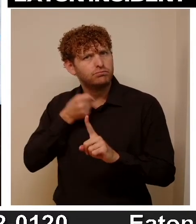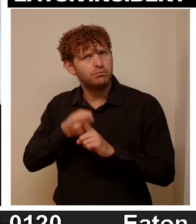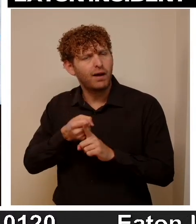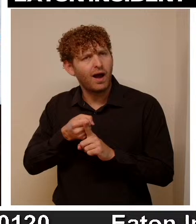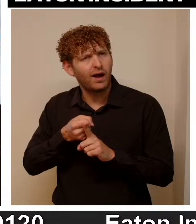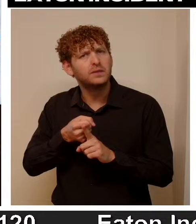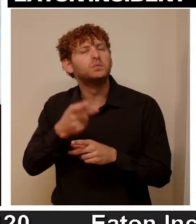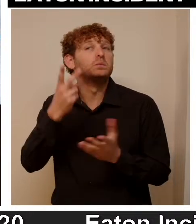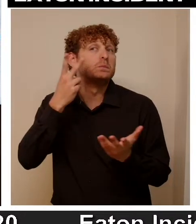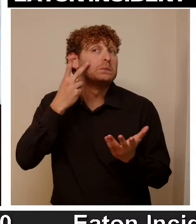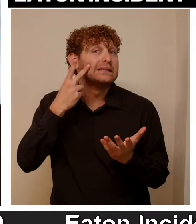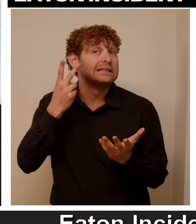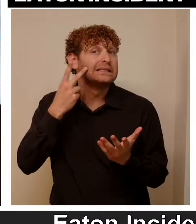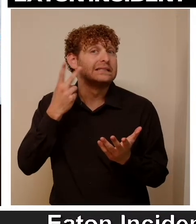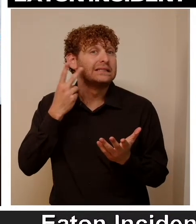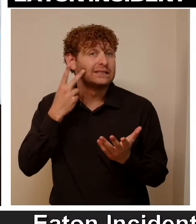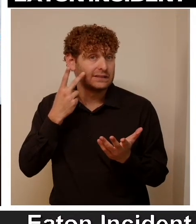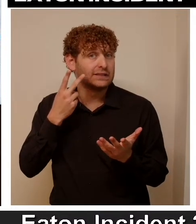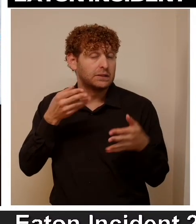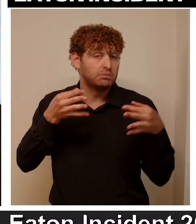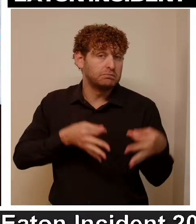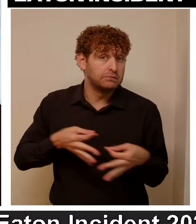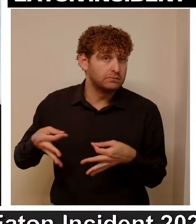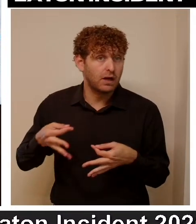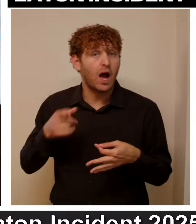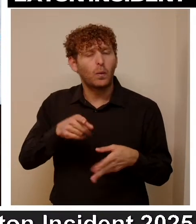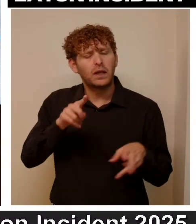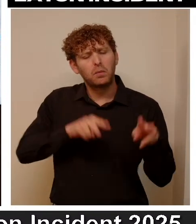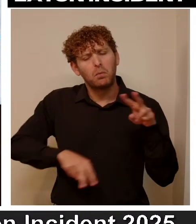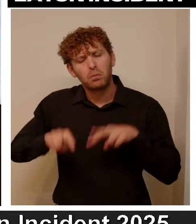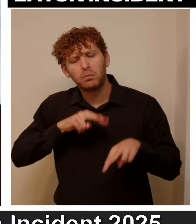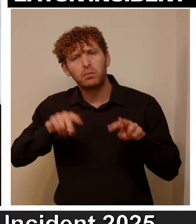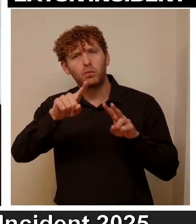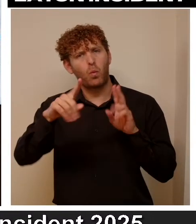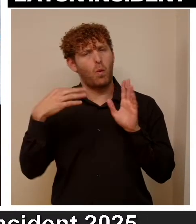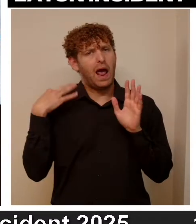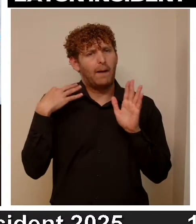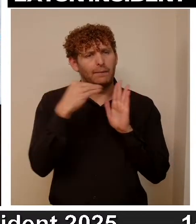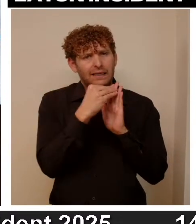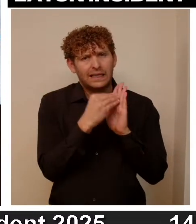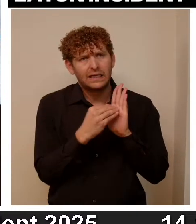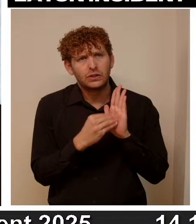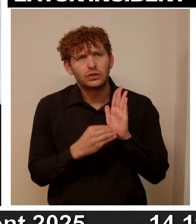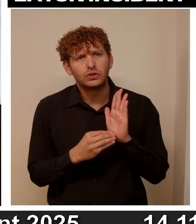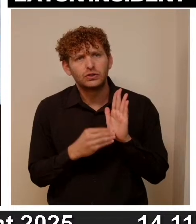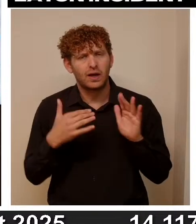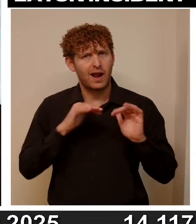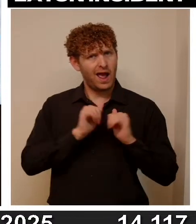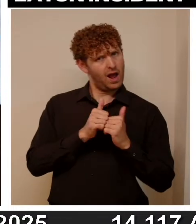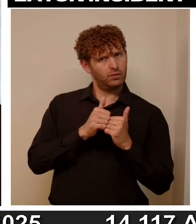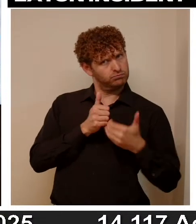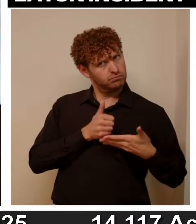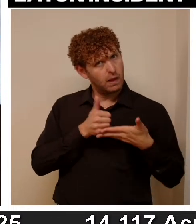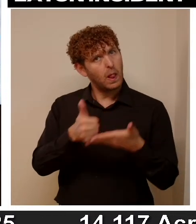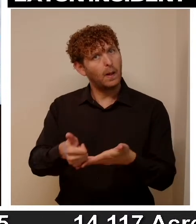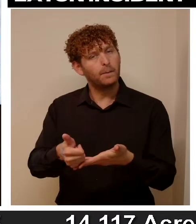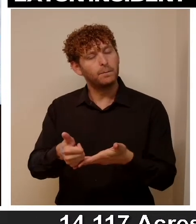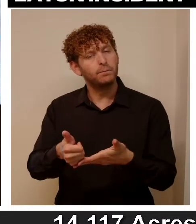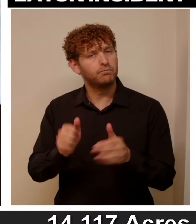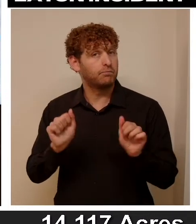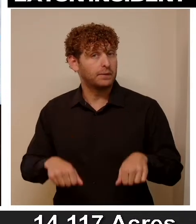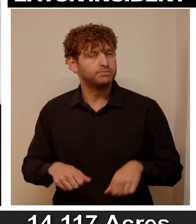will review your application and make determinations on how we may be able to assist you.